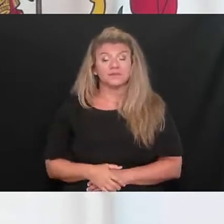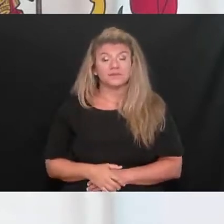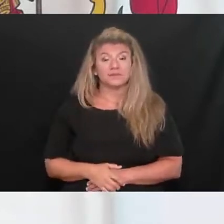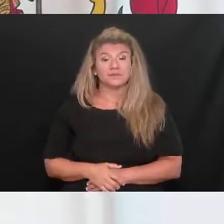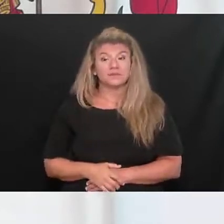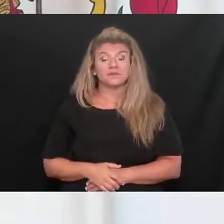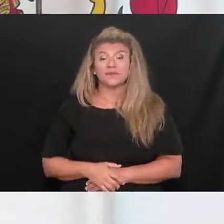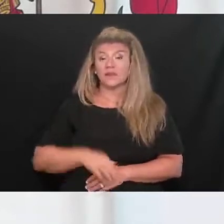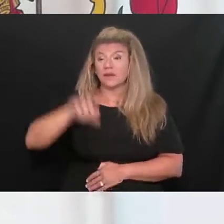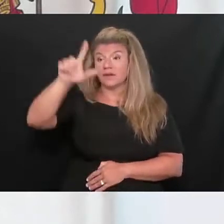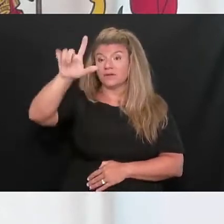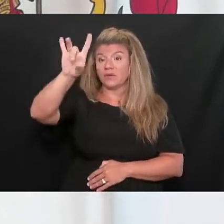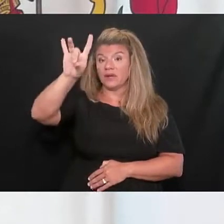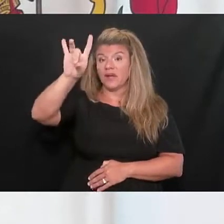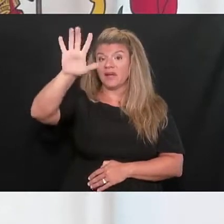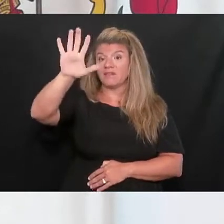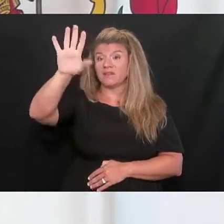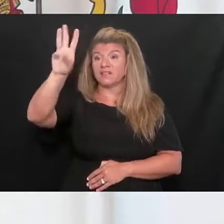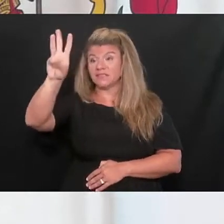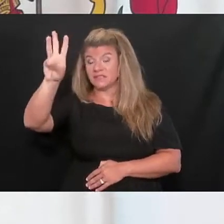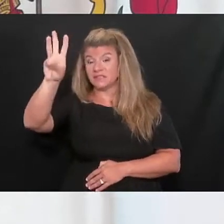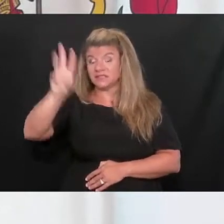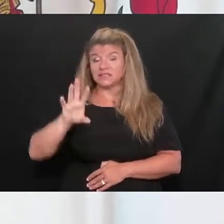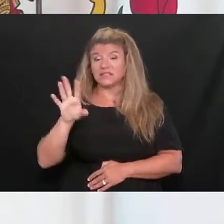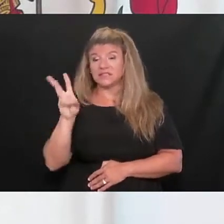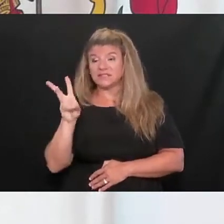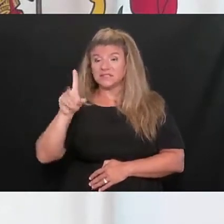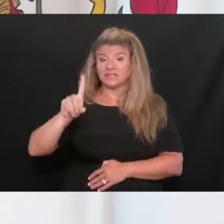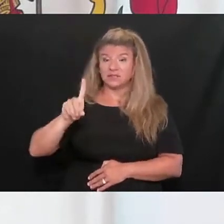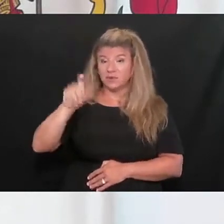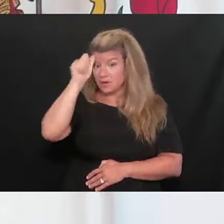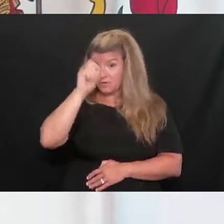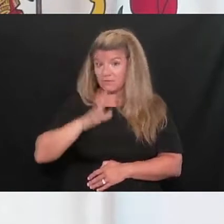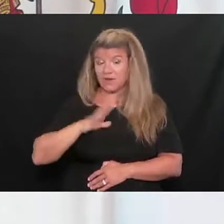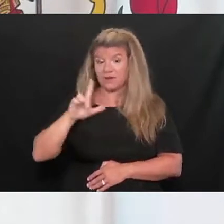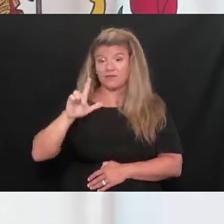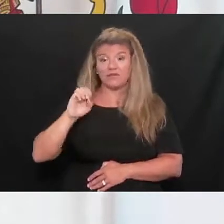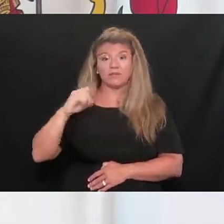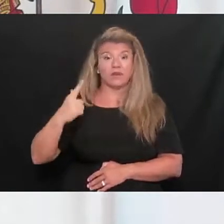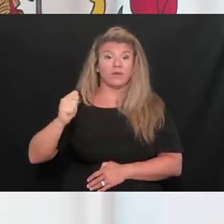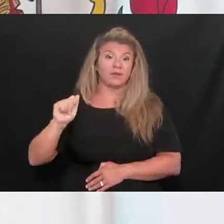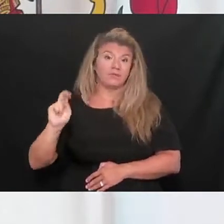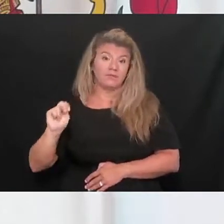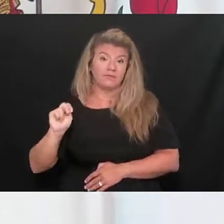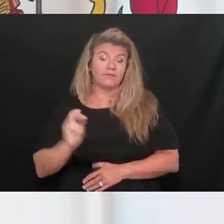And our 2,856th death is a 61-year-old male from Logan County.